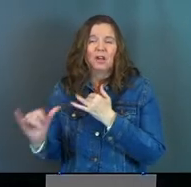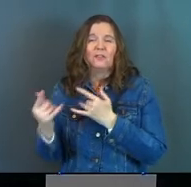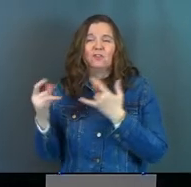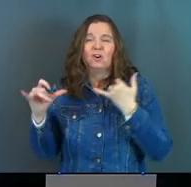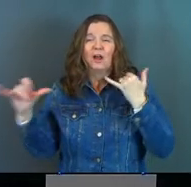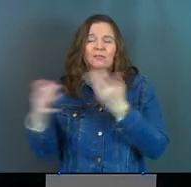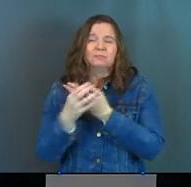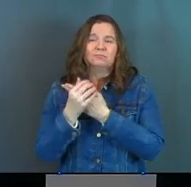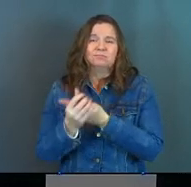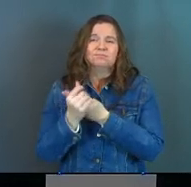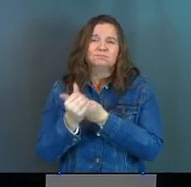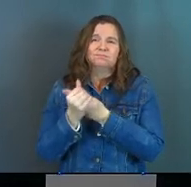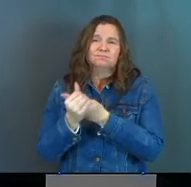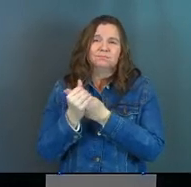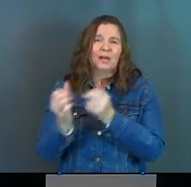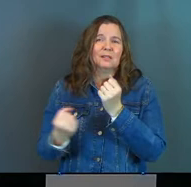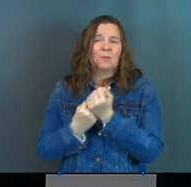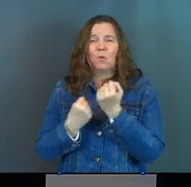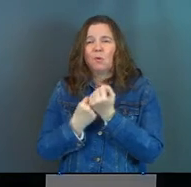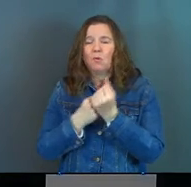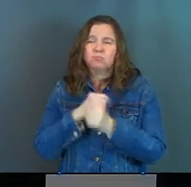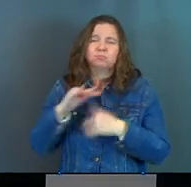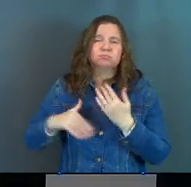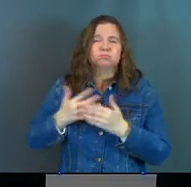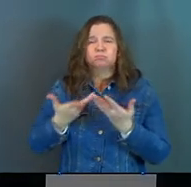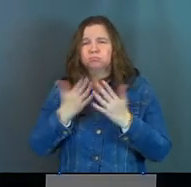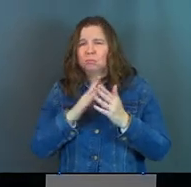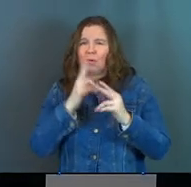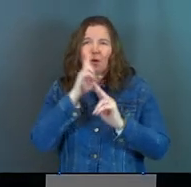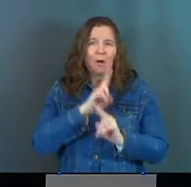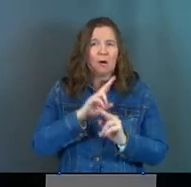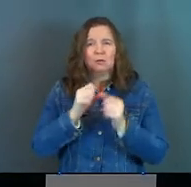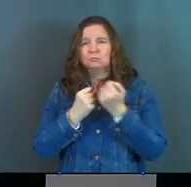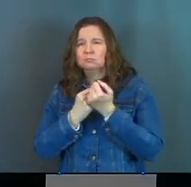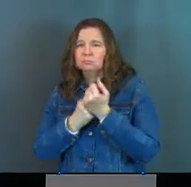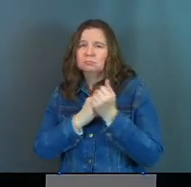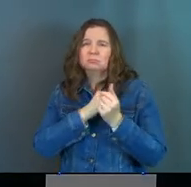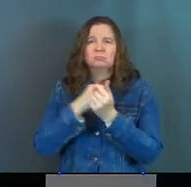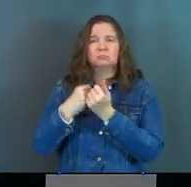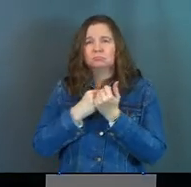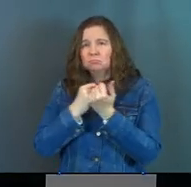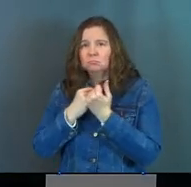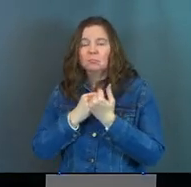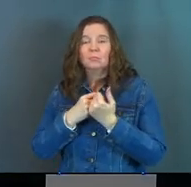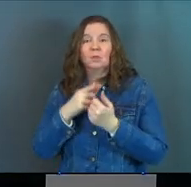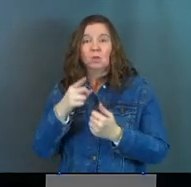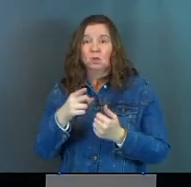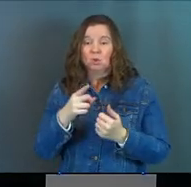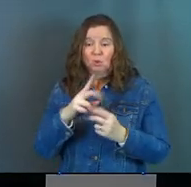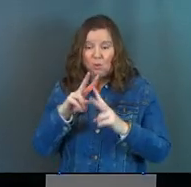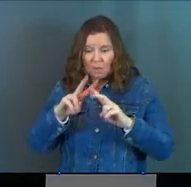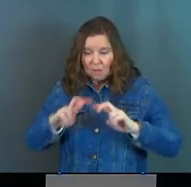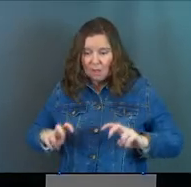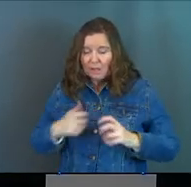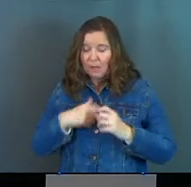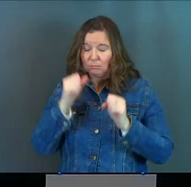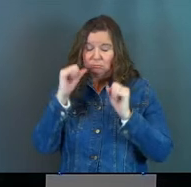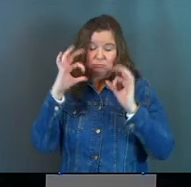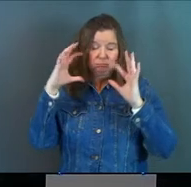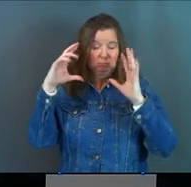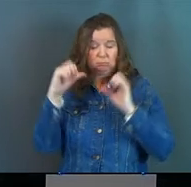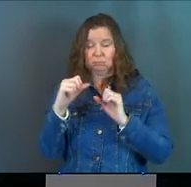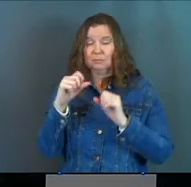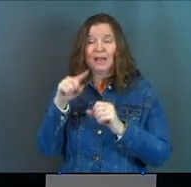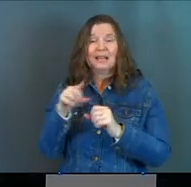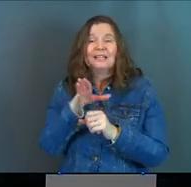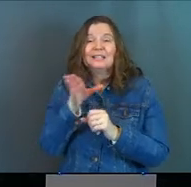eternity, and they support each other, and they know each other, and they submit to each other, and they got each other's backs. I mean, you delve into that, it will blow your